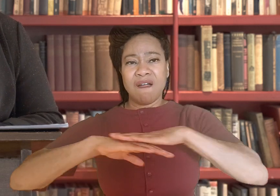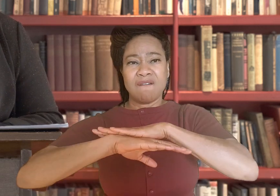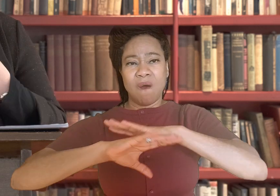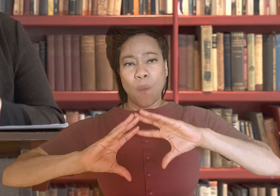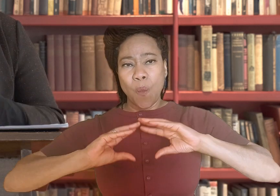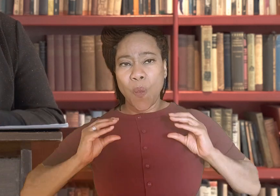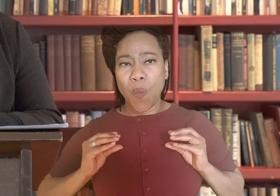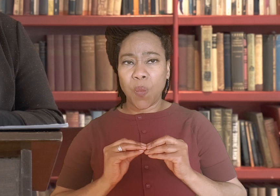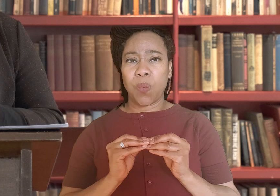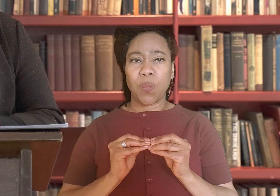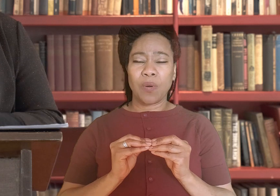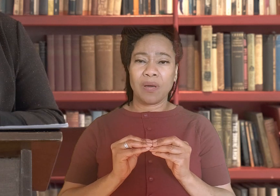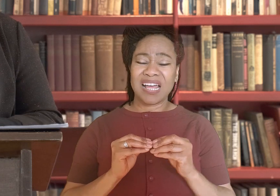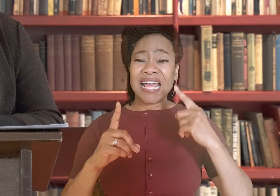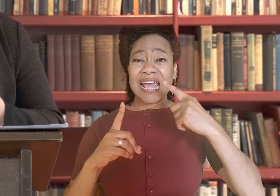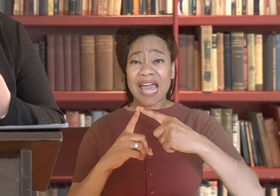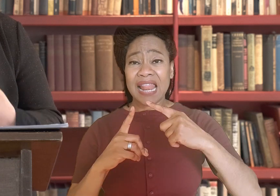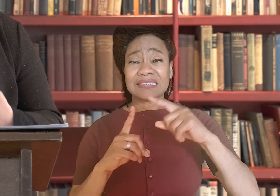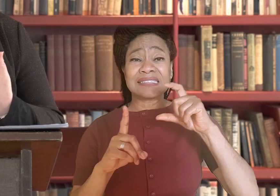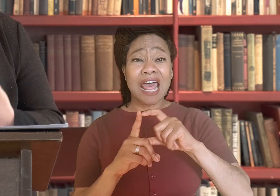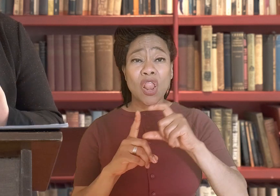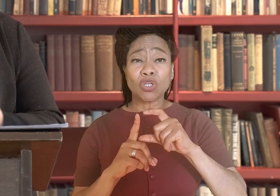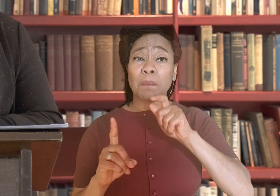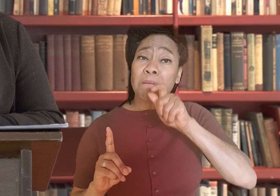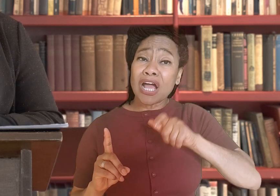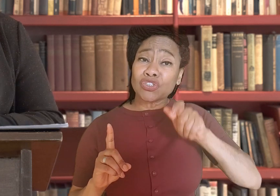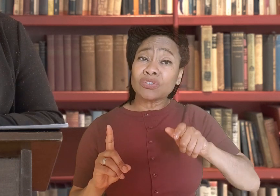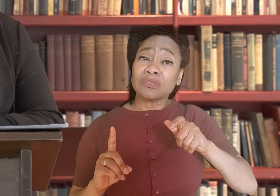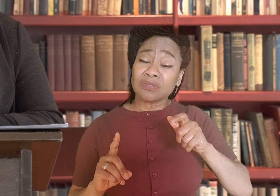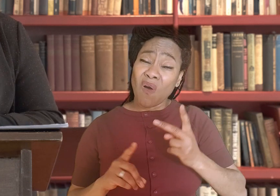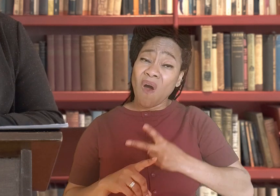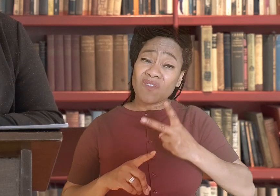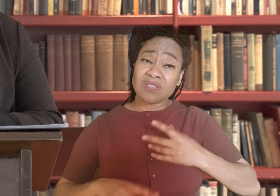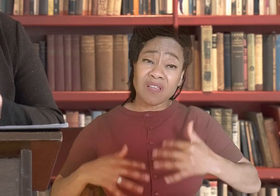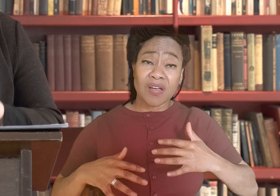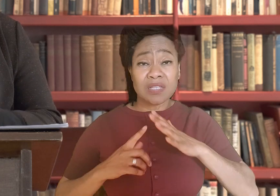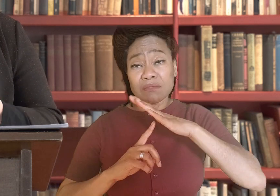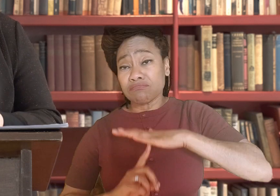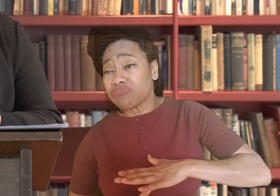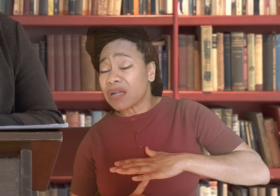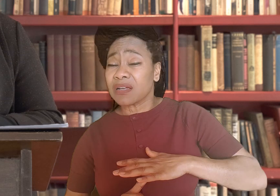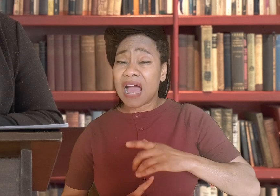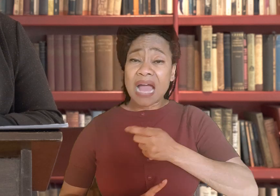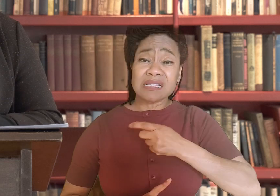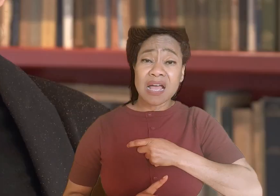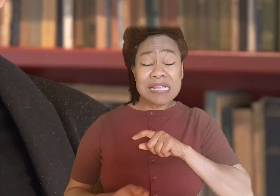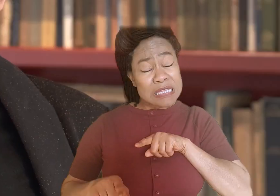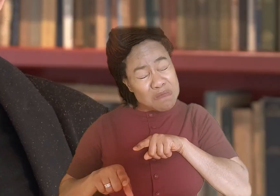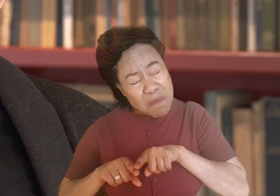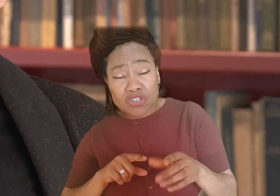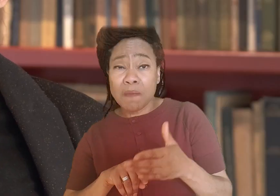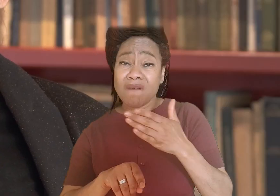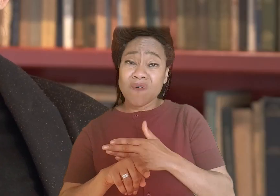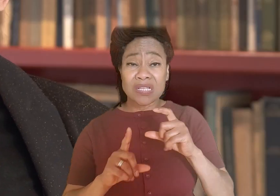diagnosis. Ehlers-Danlos patients, however, do often suffer from depression and anxiety, especially before diagnosis.